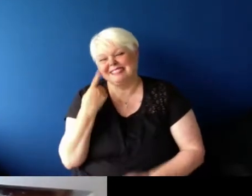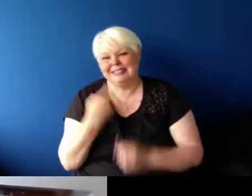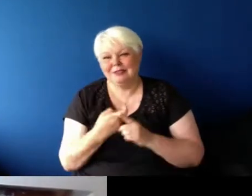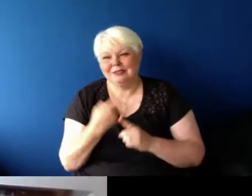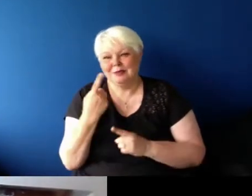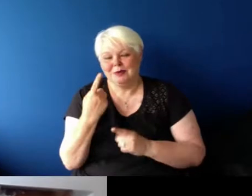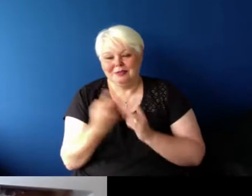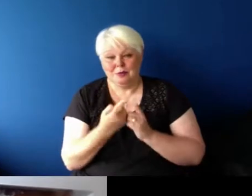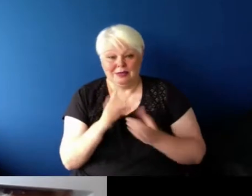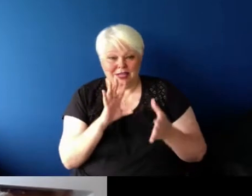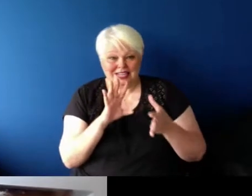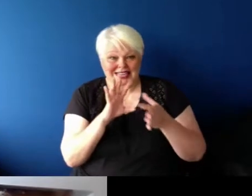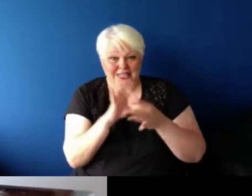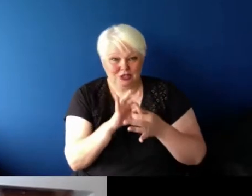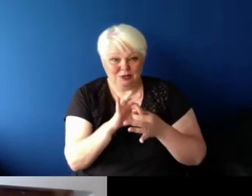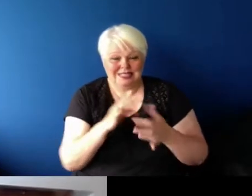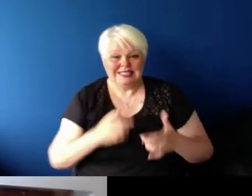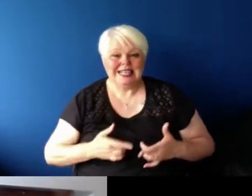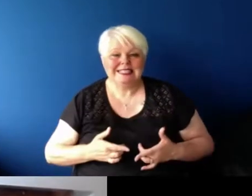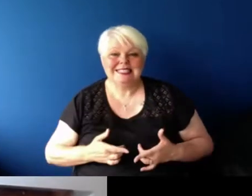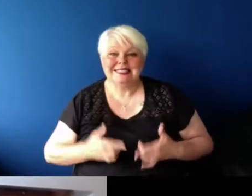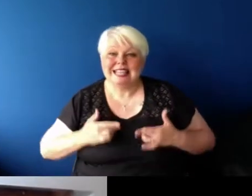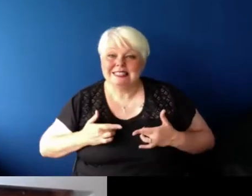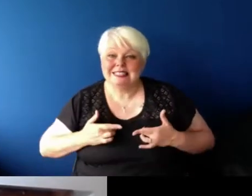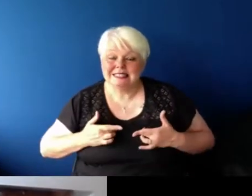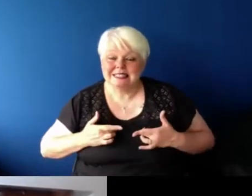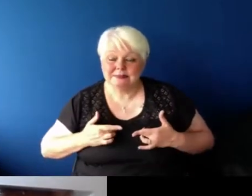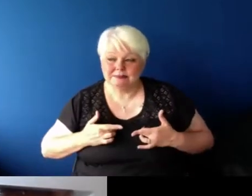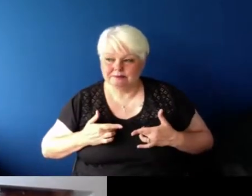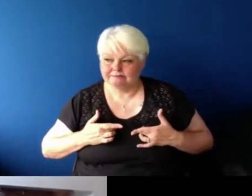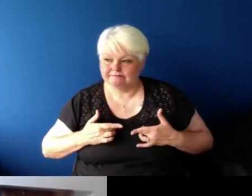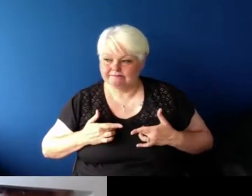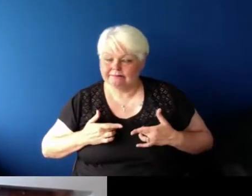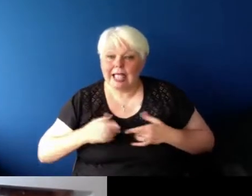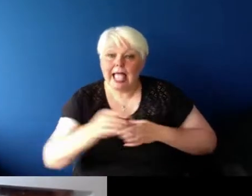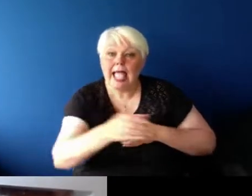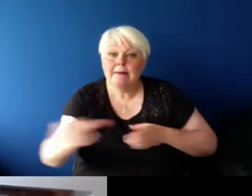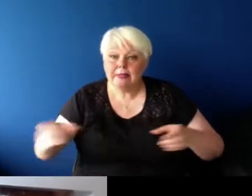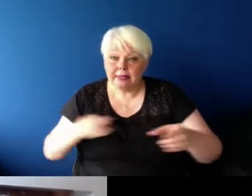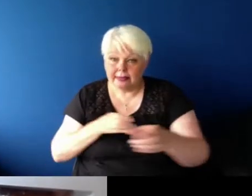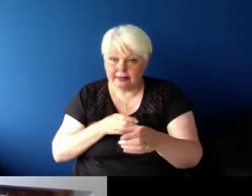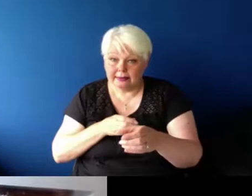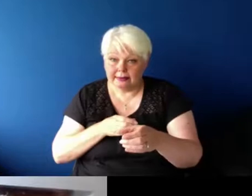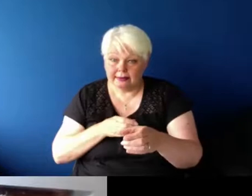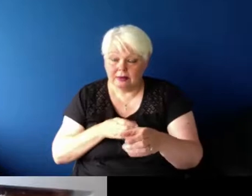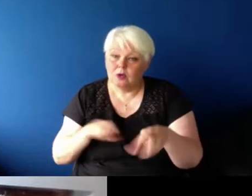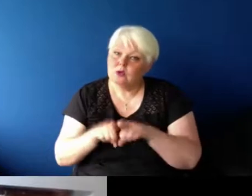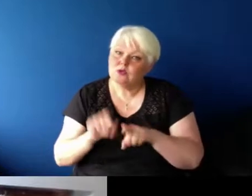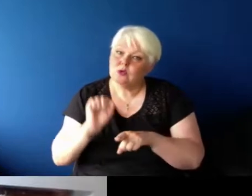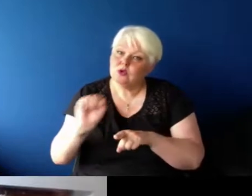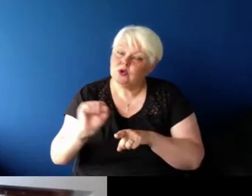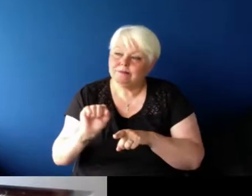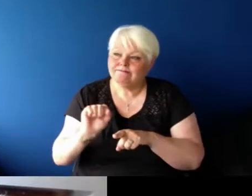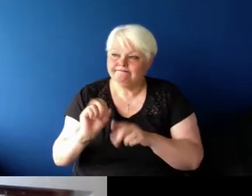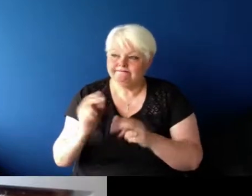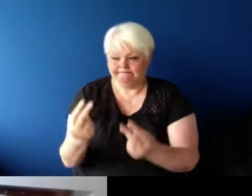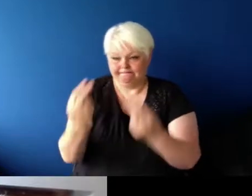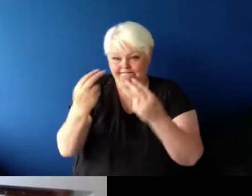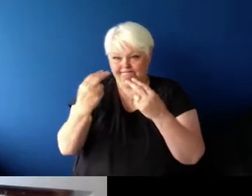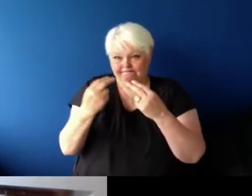and I connected on was this sense of, well, empathy, but also your insight into our